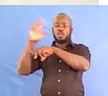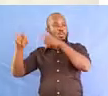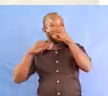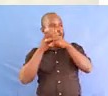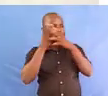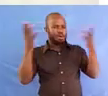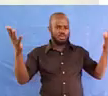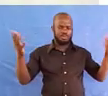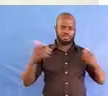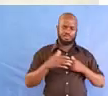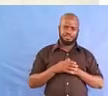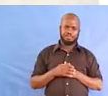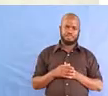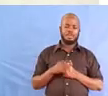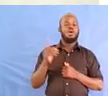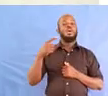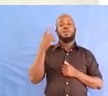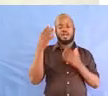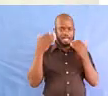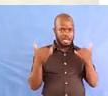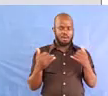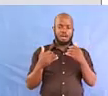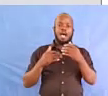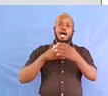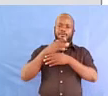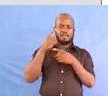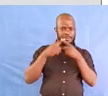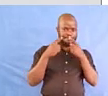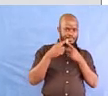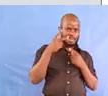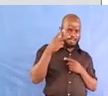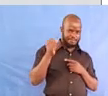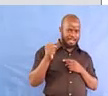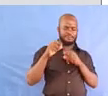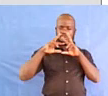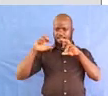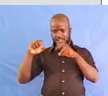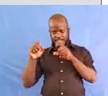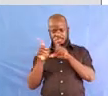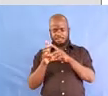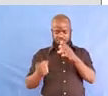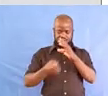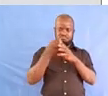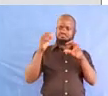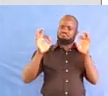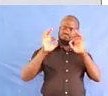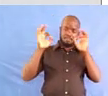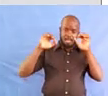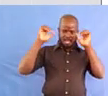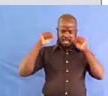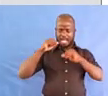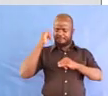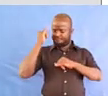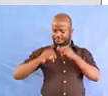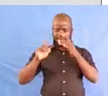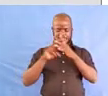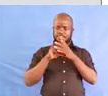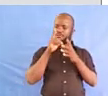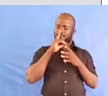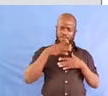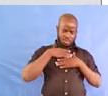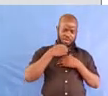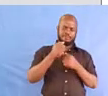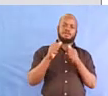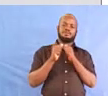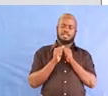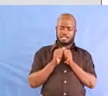infect people from all walks of life around the world. It's only now, after over 25 years of research and discovery, that we